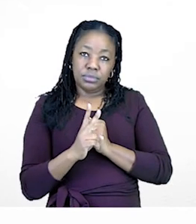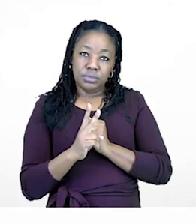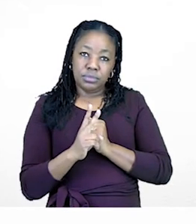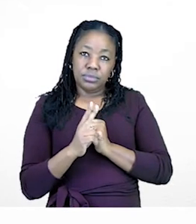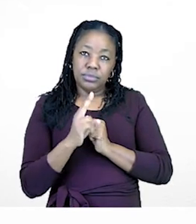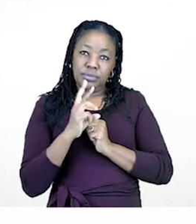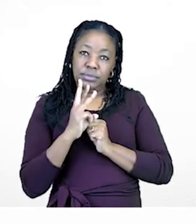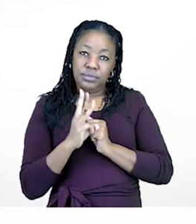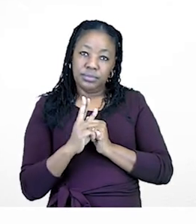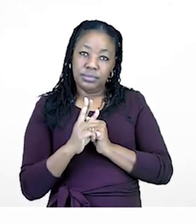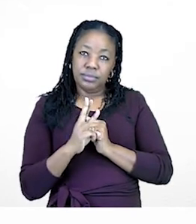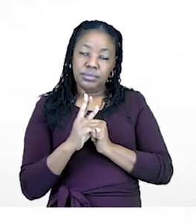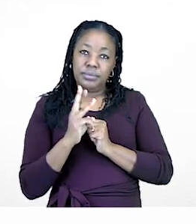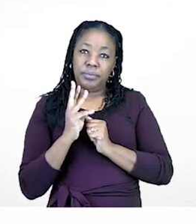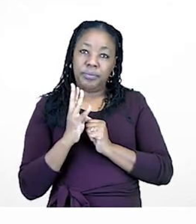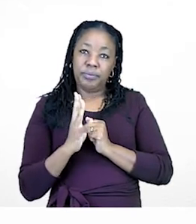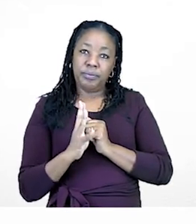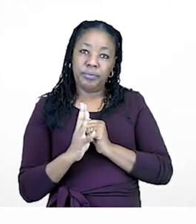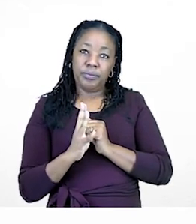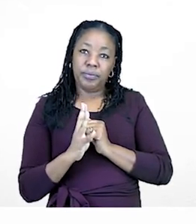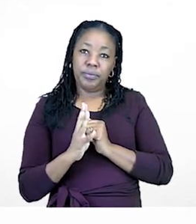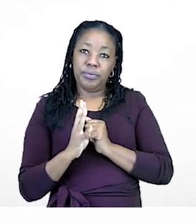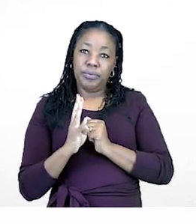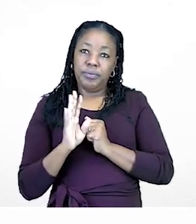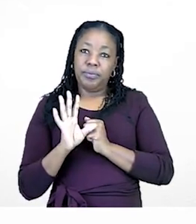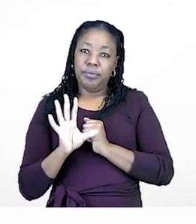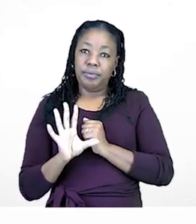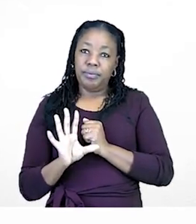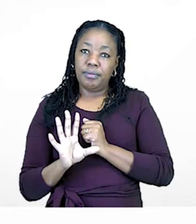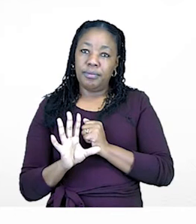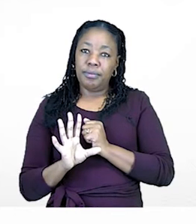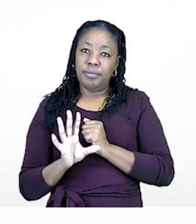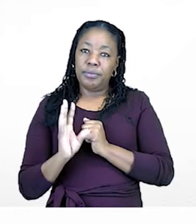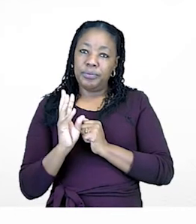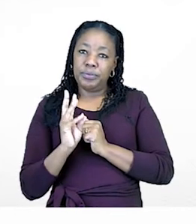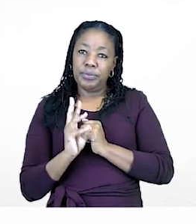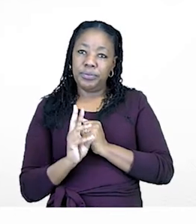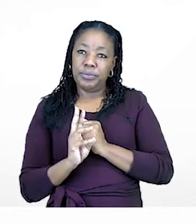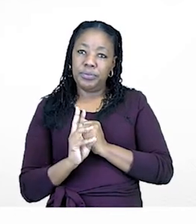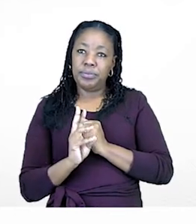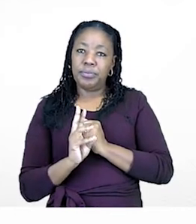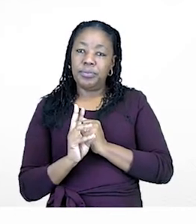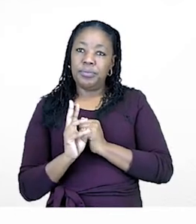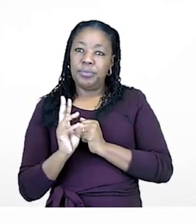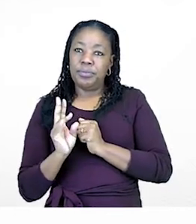2, 3, 4, 5,